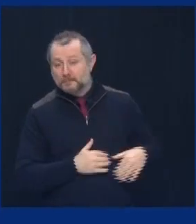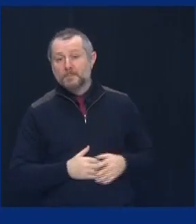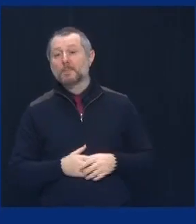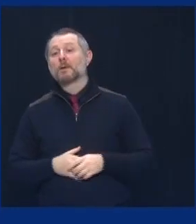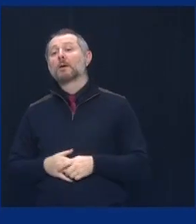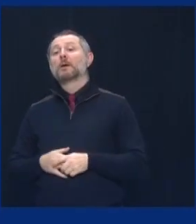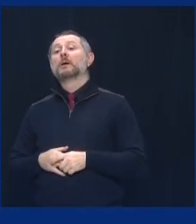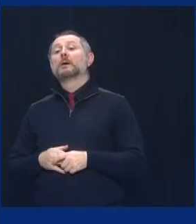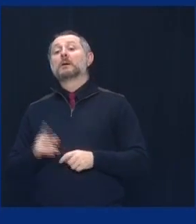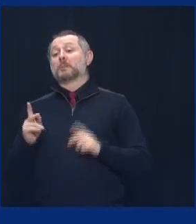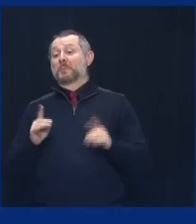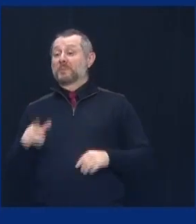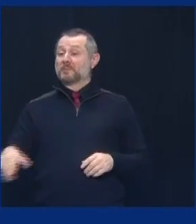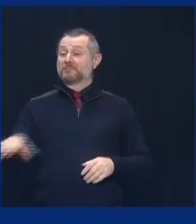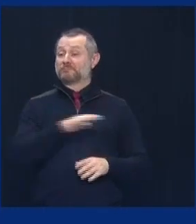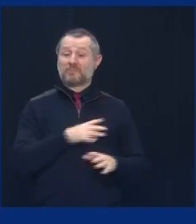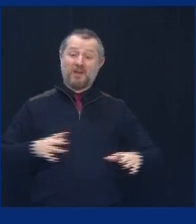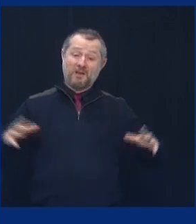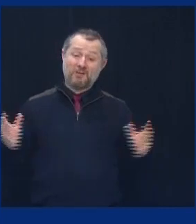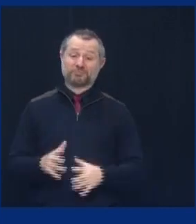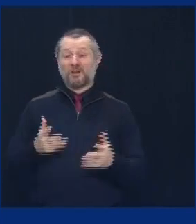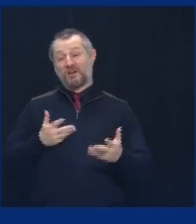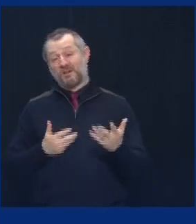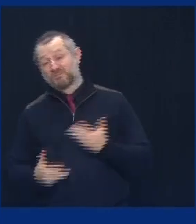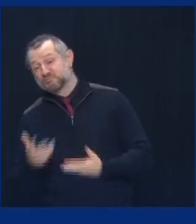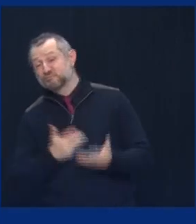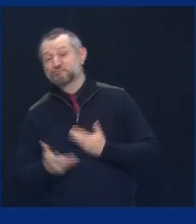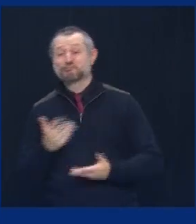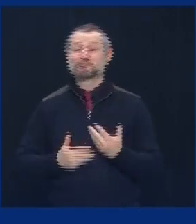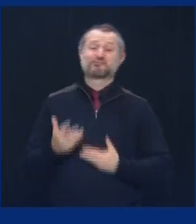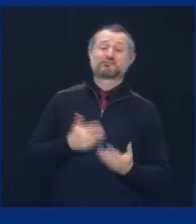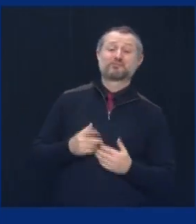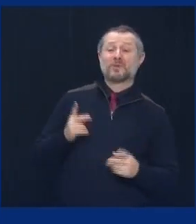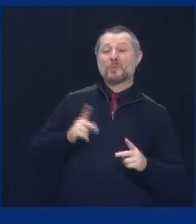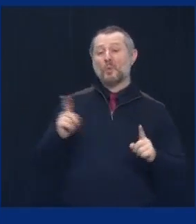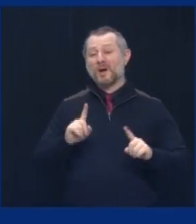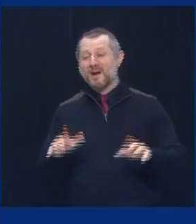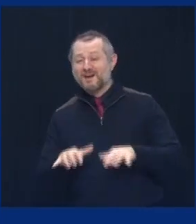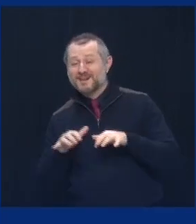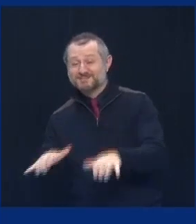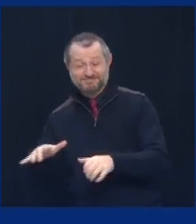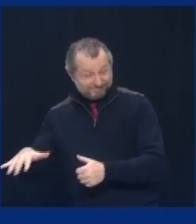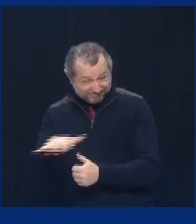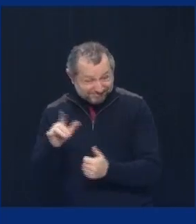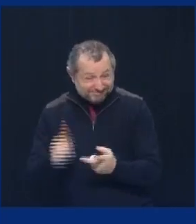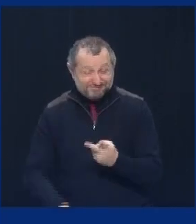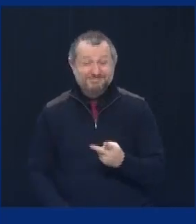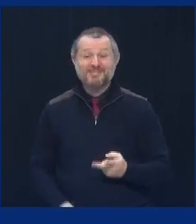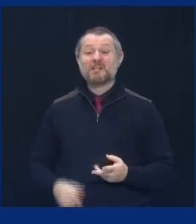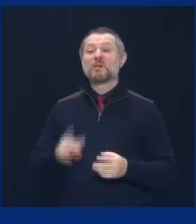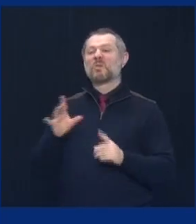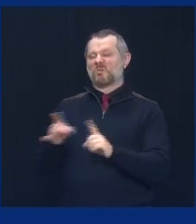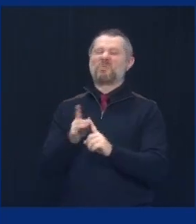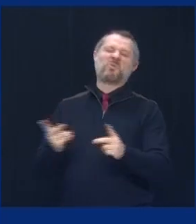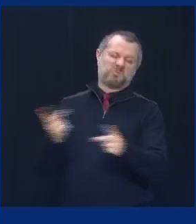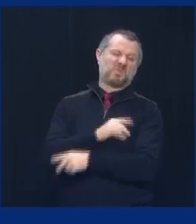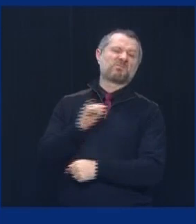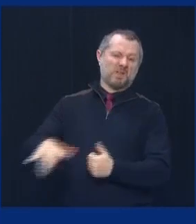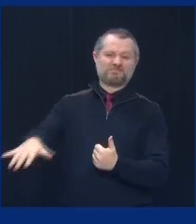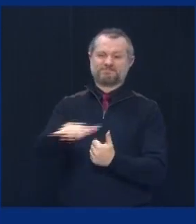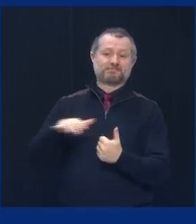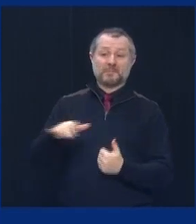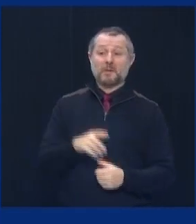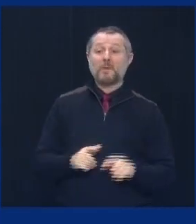mass gatherings, in places of concentration of people, it moves faster.